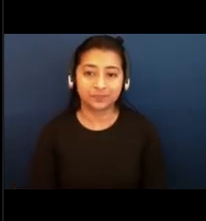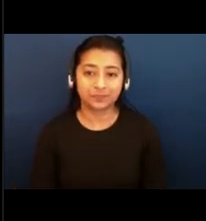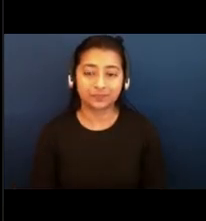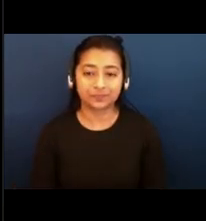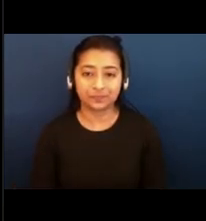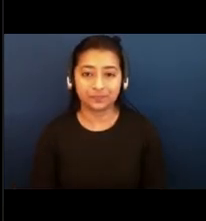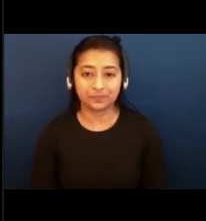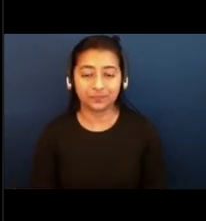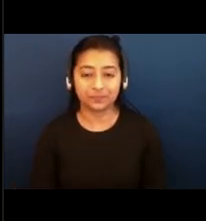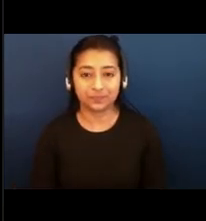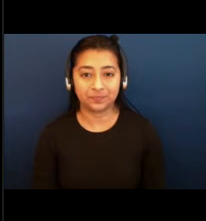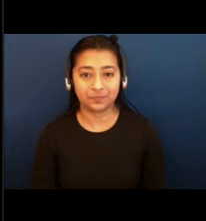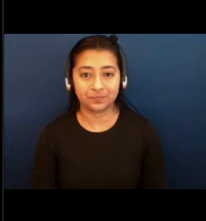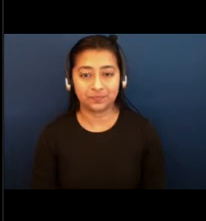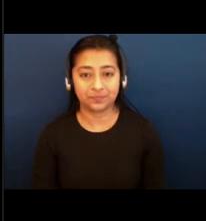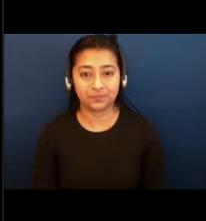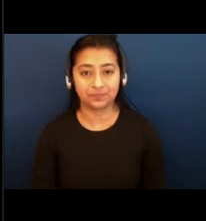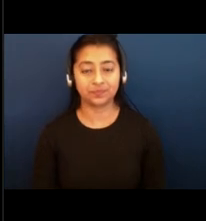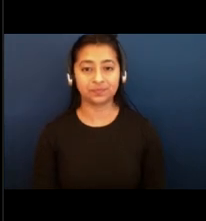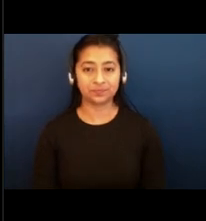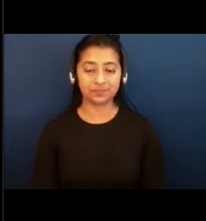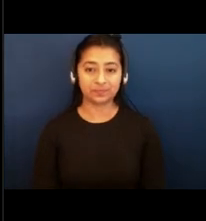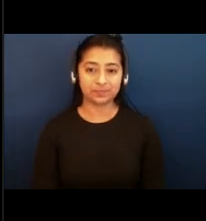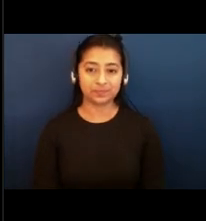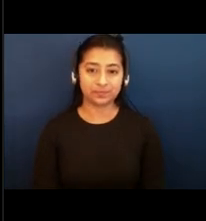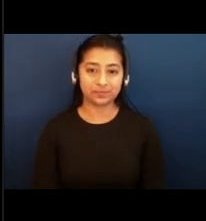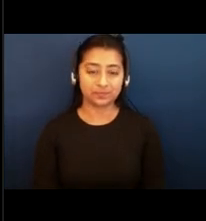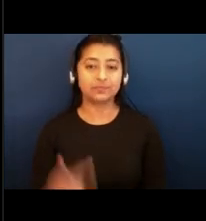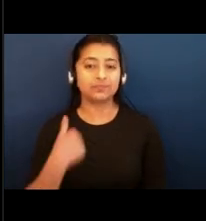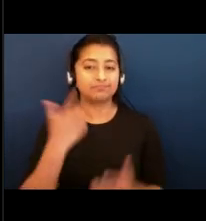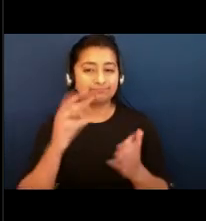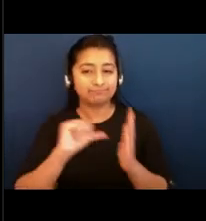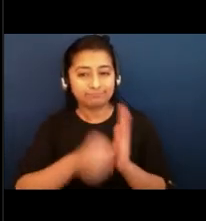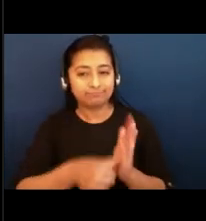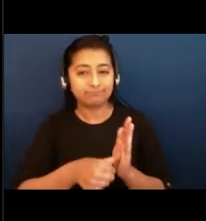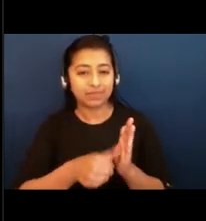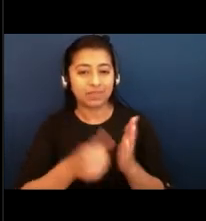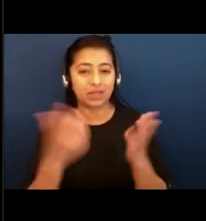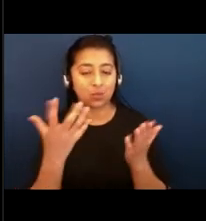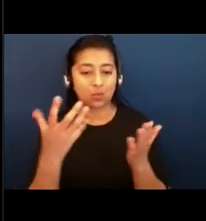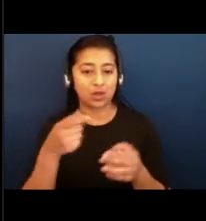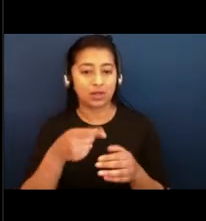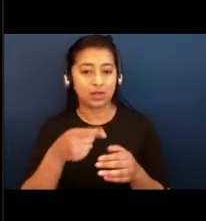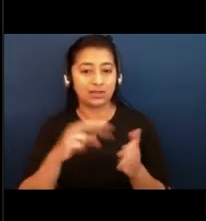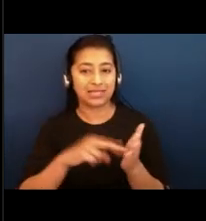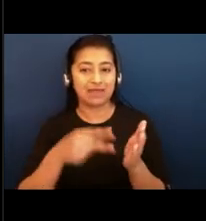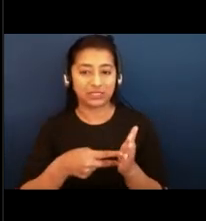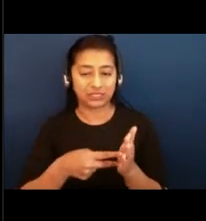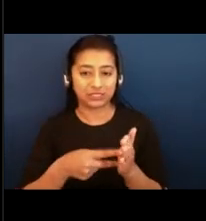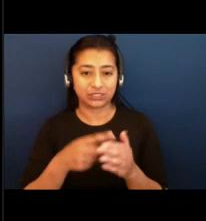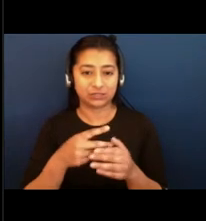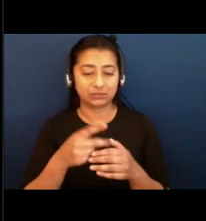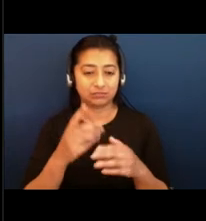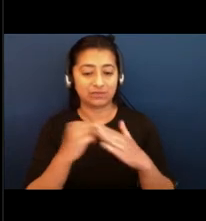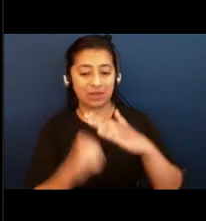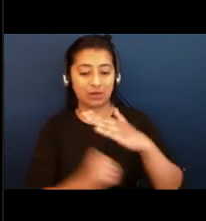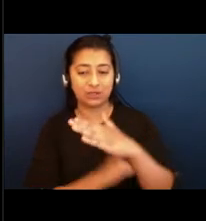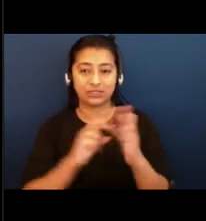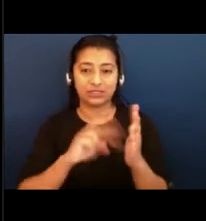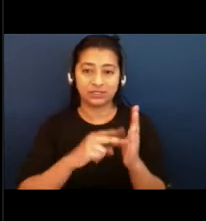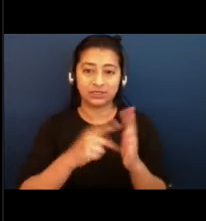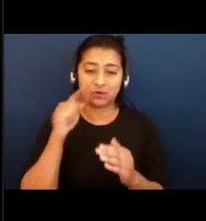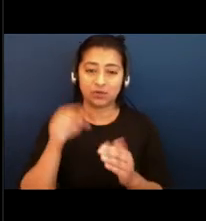I wanted to really make sure I highlighted what the definitions, the foundational definitions for the section